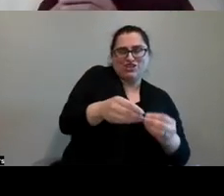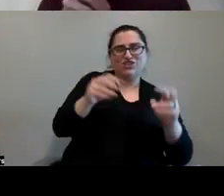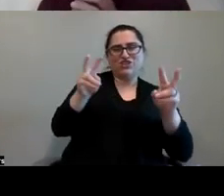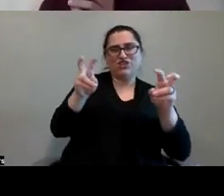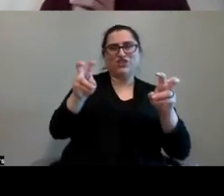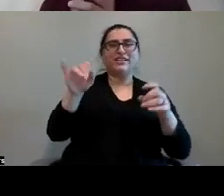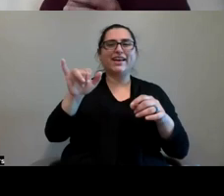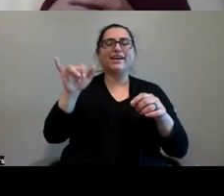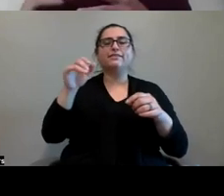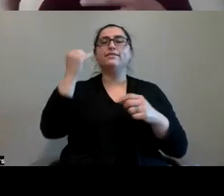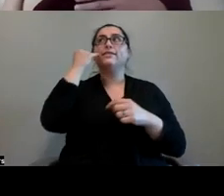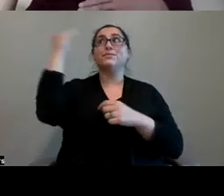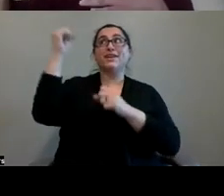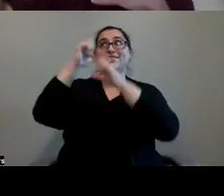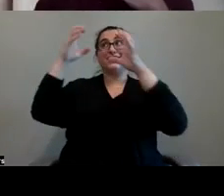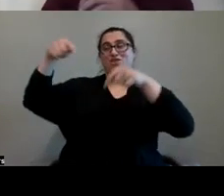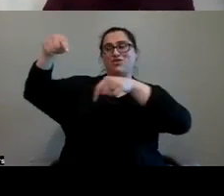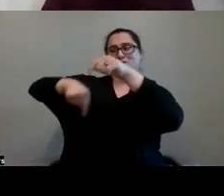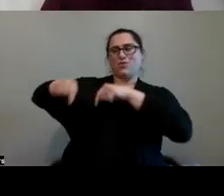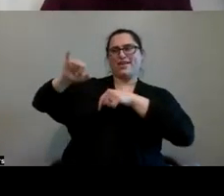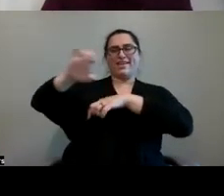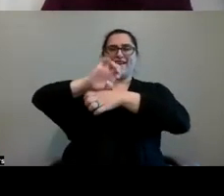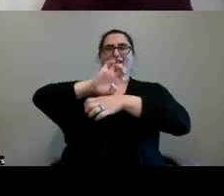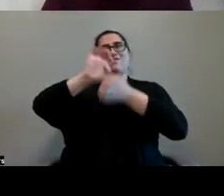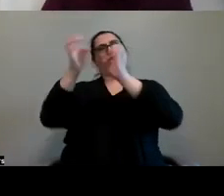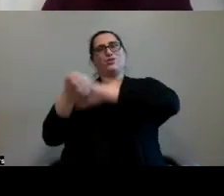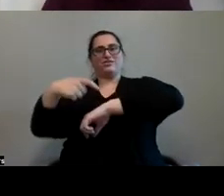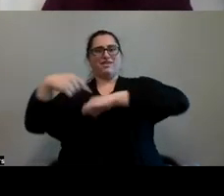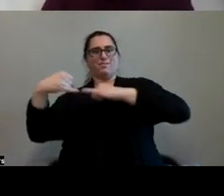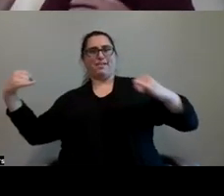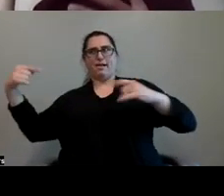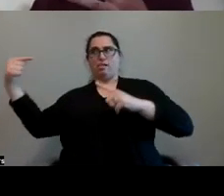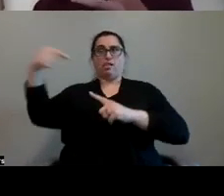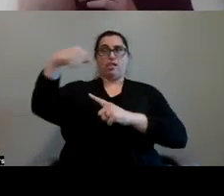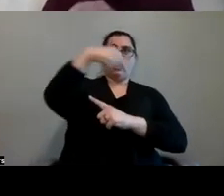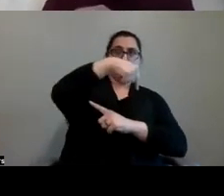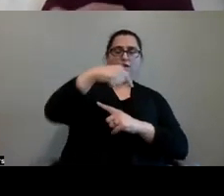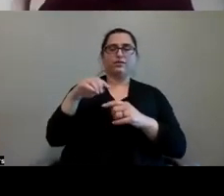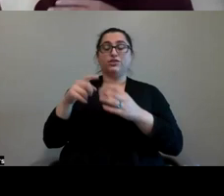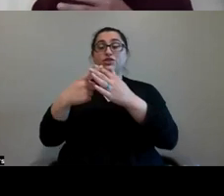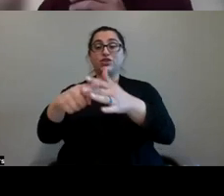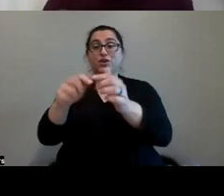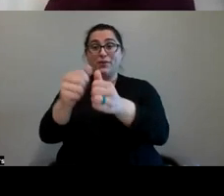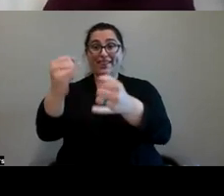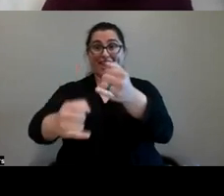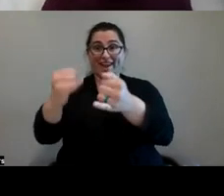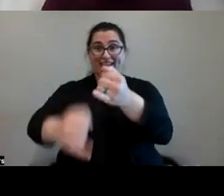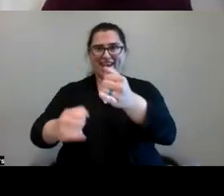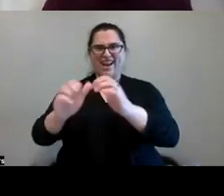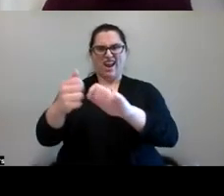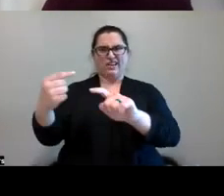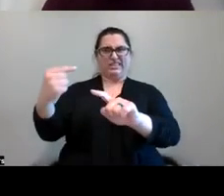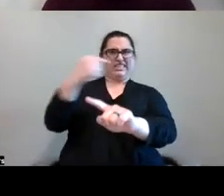the evolutionary clock and seeing how far we could get from its, the germline precursor